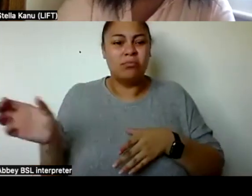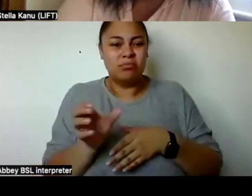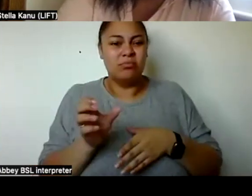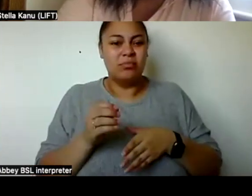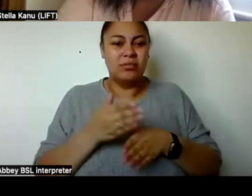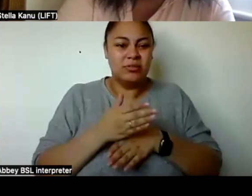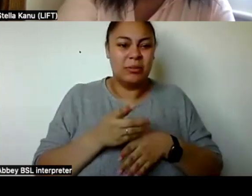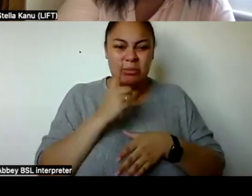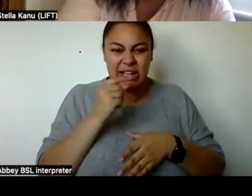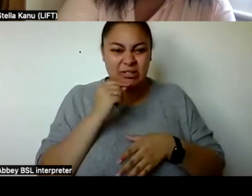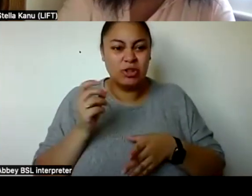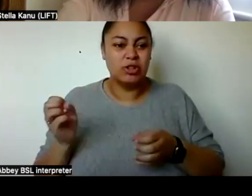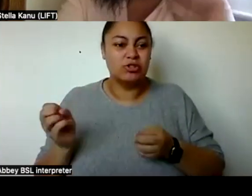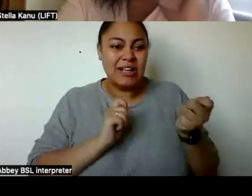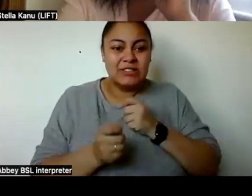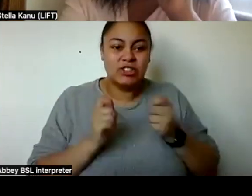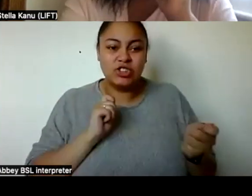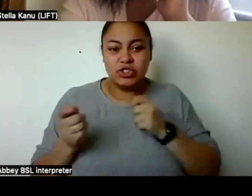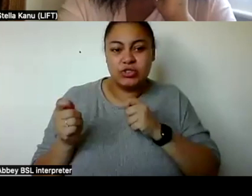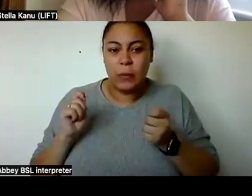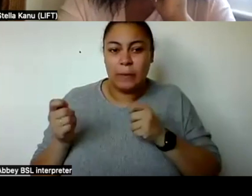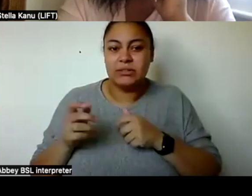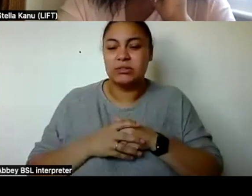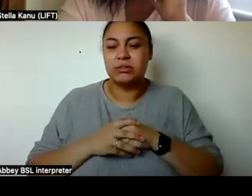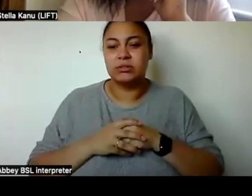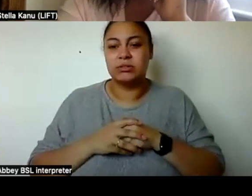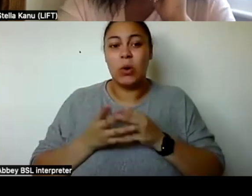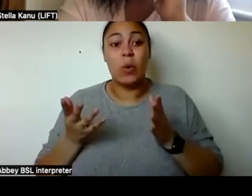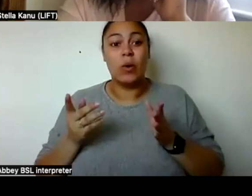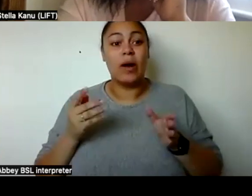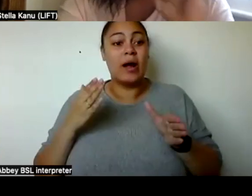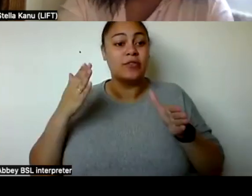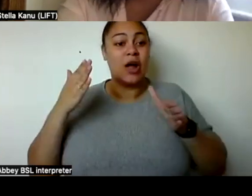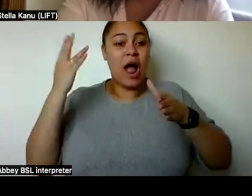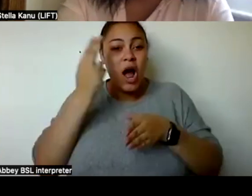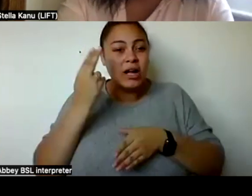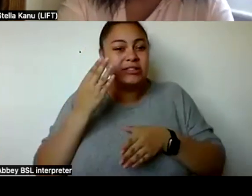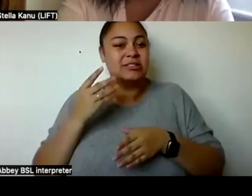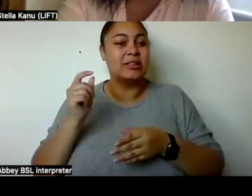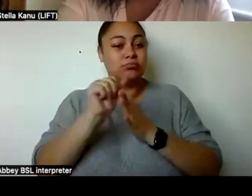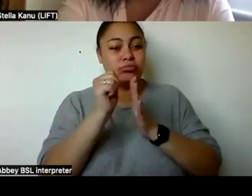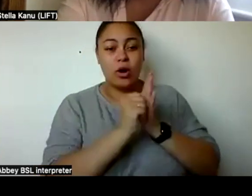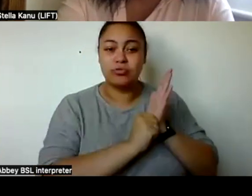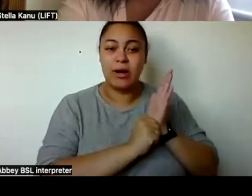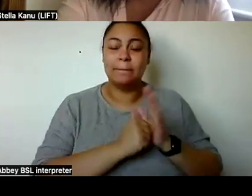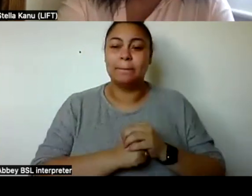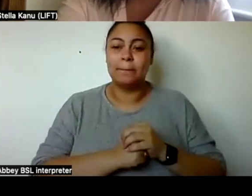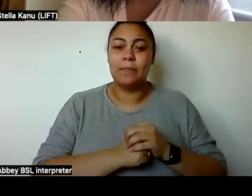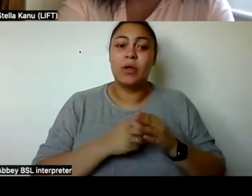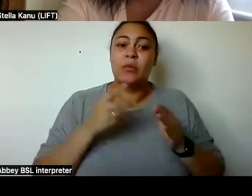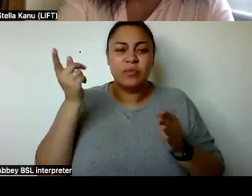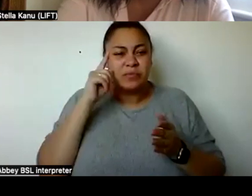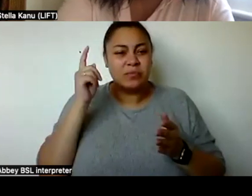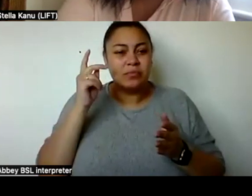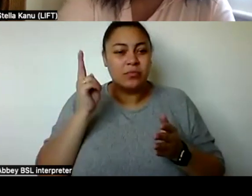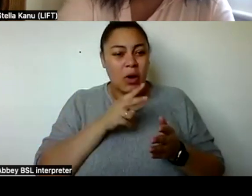transformers of our audiences and artistic program. And so we noticed that some organisations have